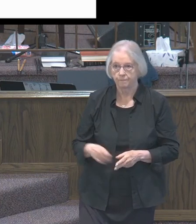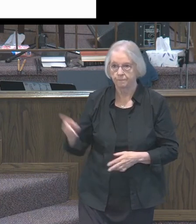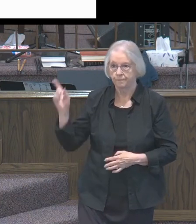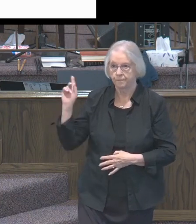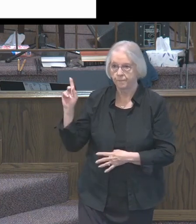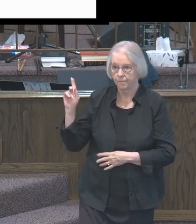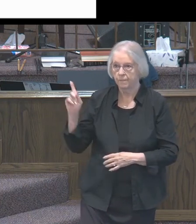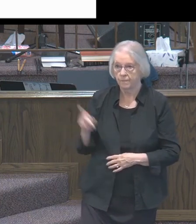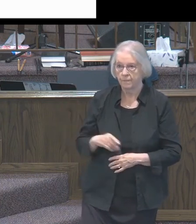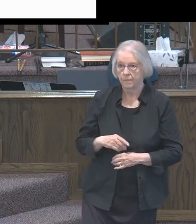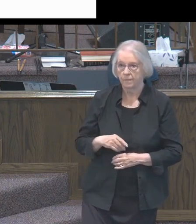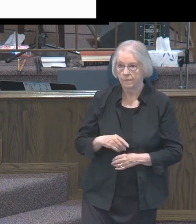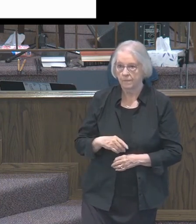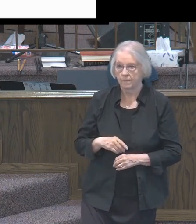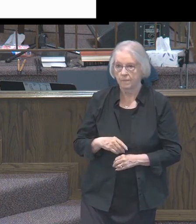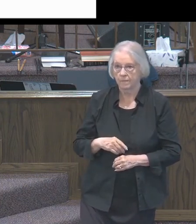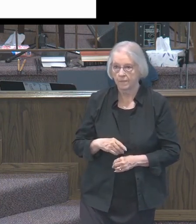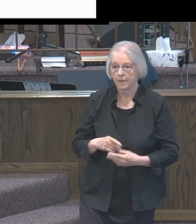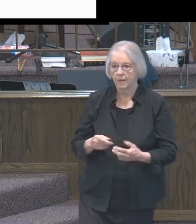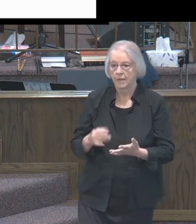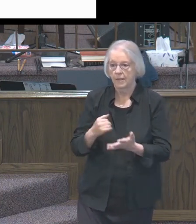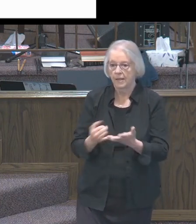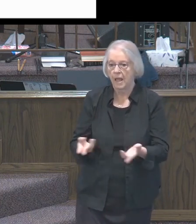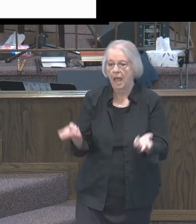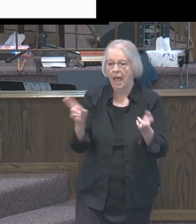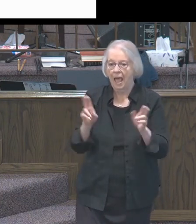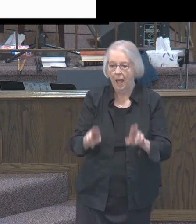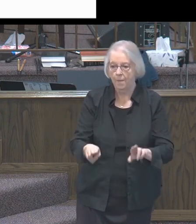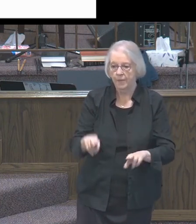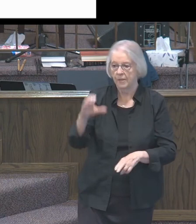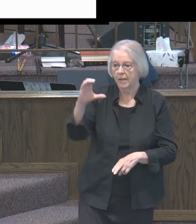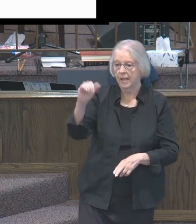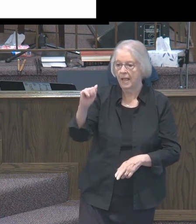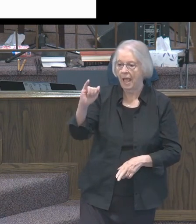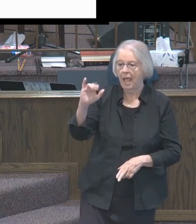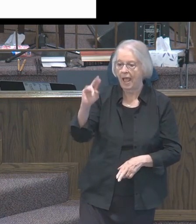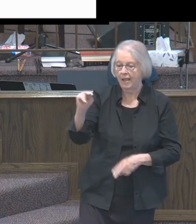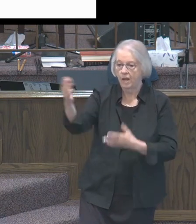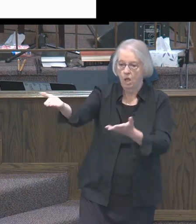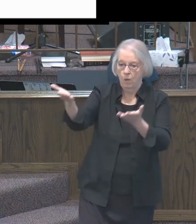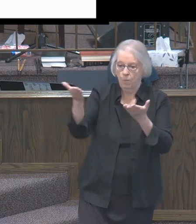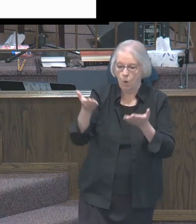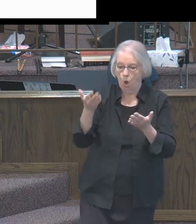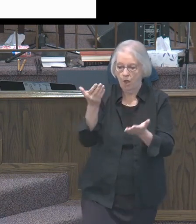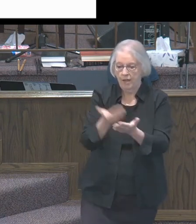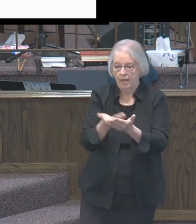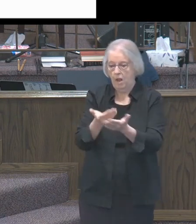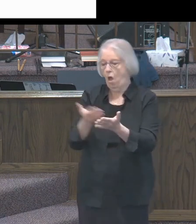in the process of time, it came to pass that Cain brought an offering of the fruit of the ground to the